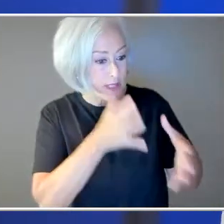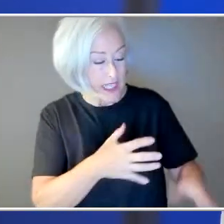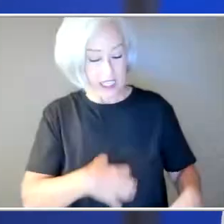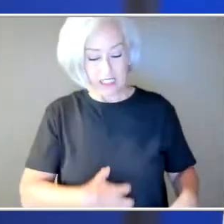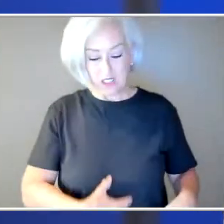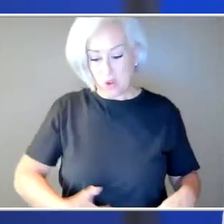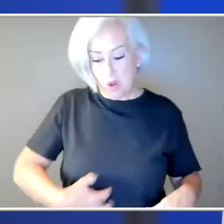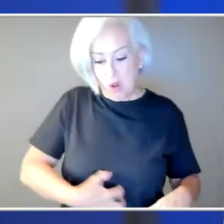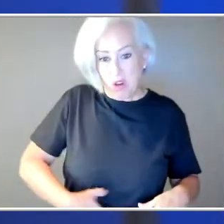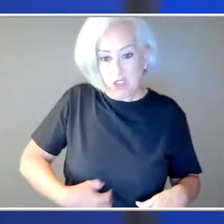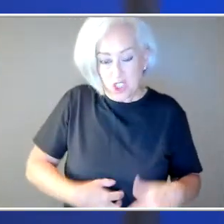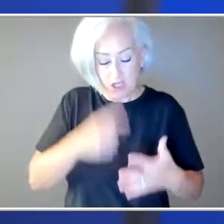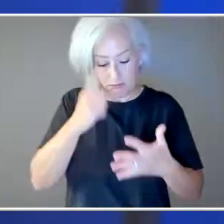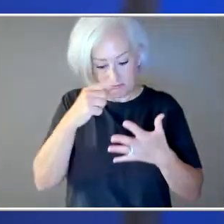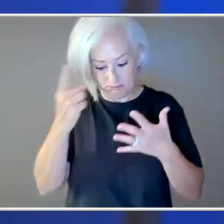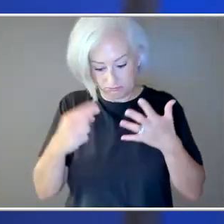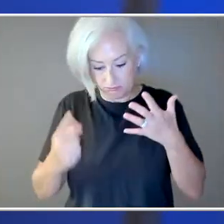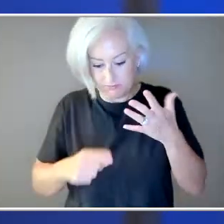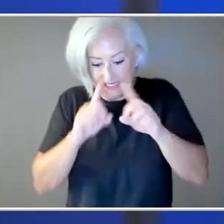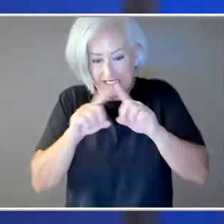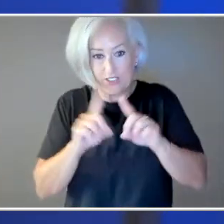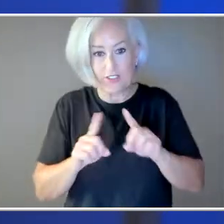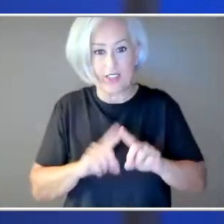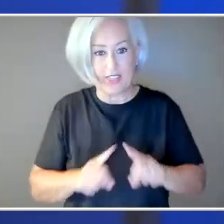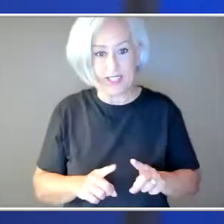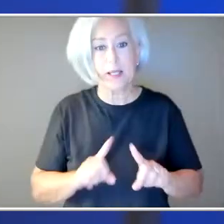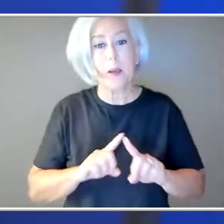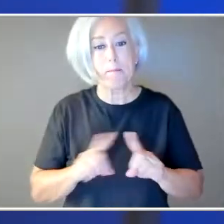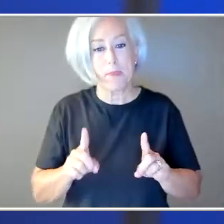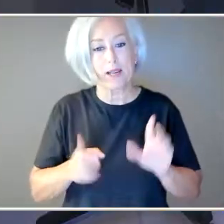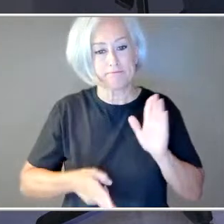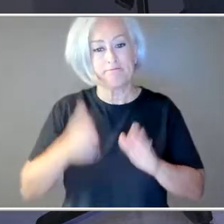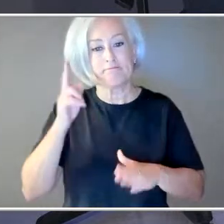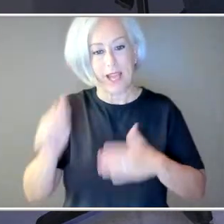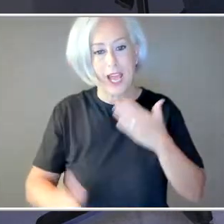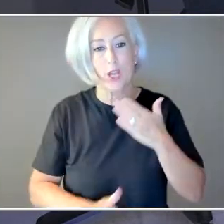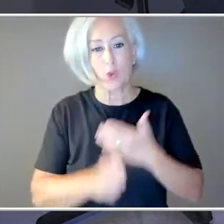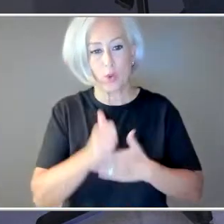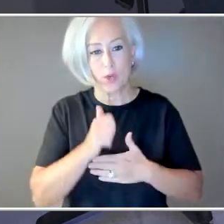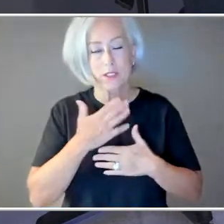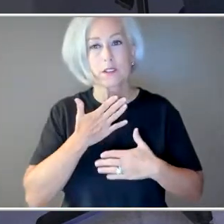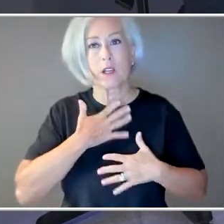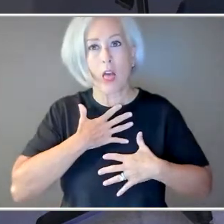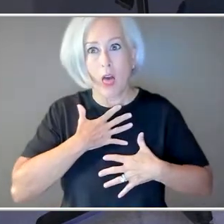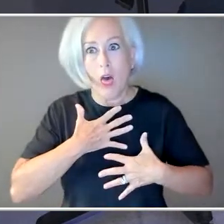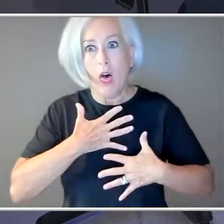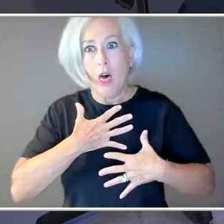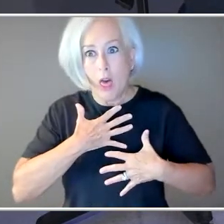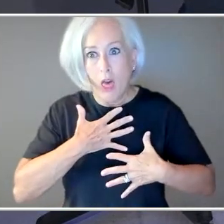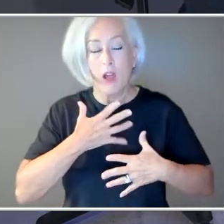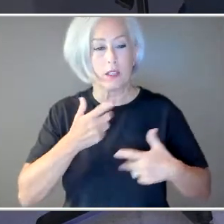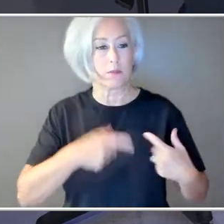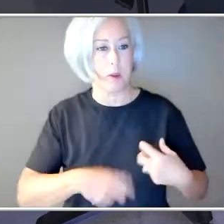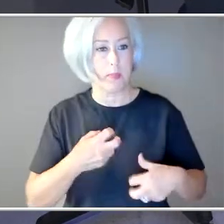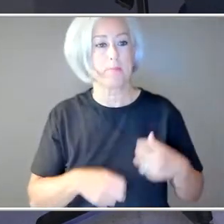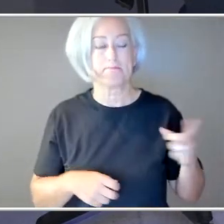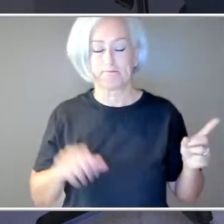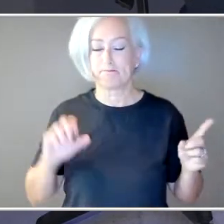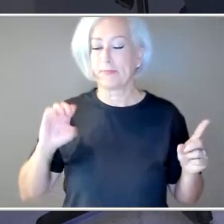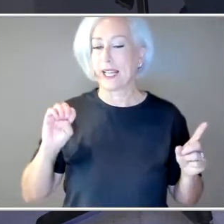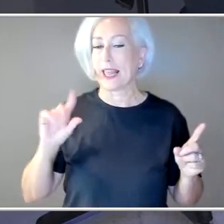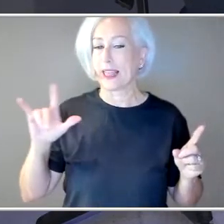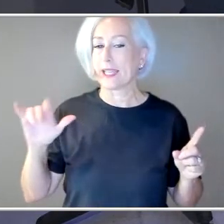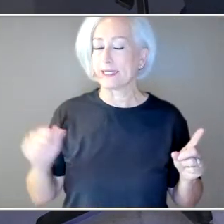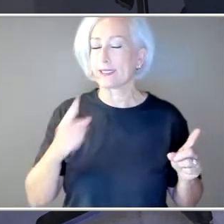but they are at high risk of anaphylaxis. Elisa is shaking her head when she mentions some of those other symptoms. You've